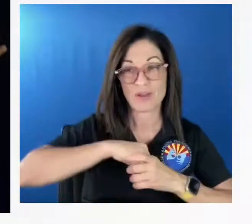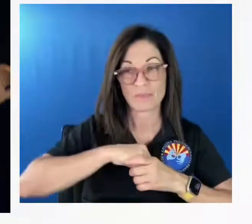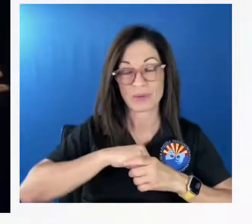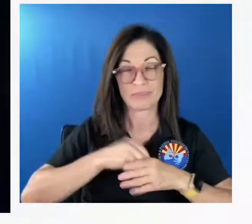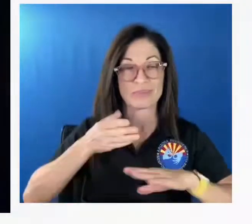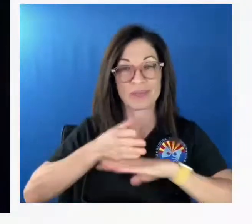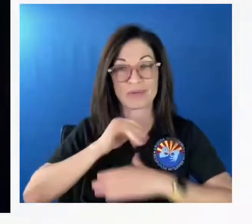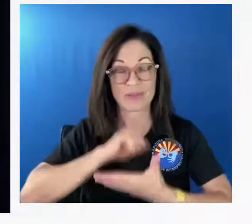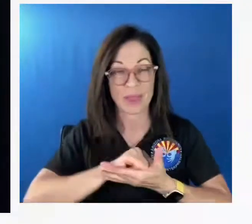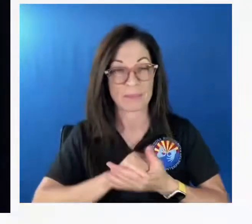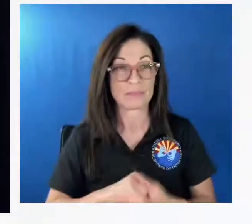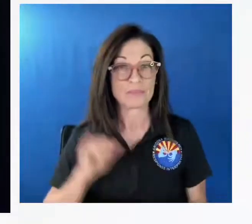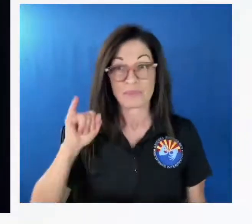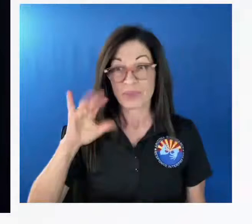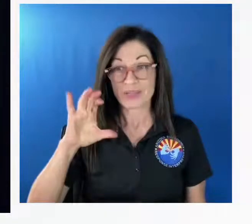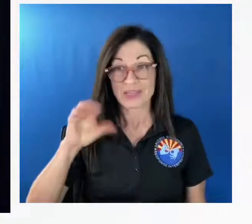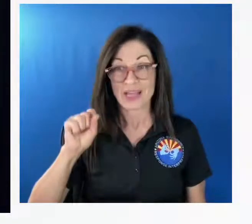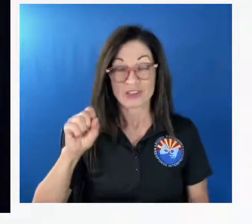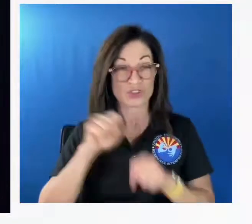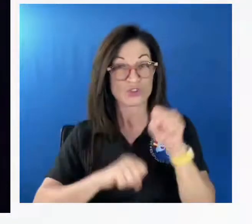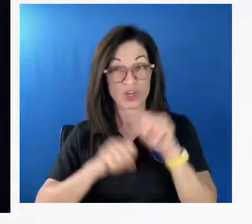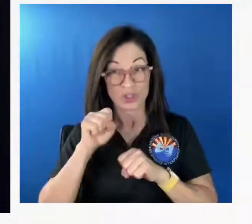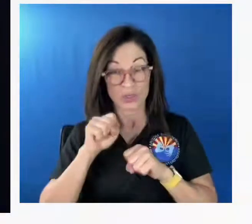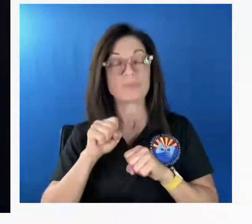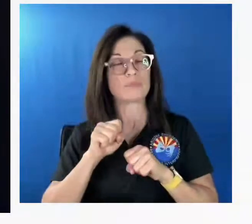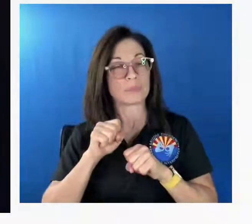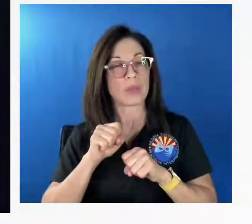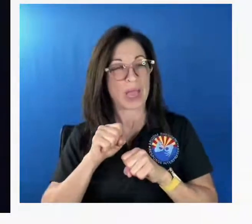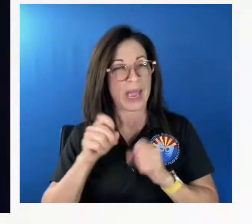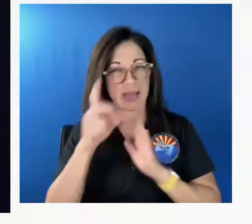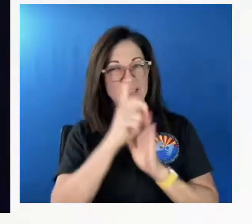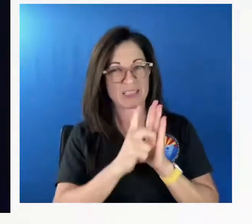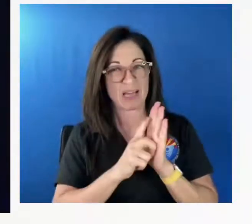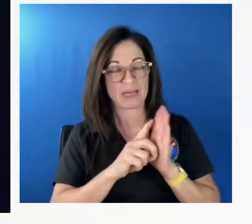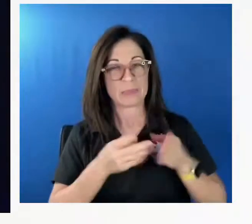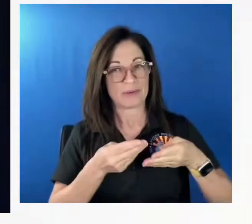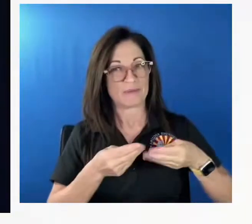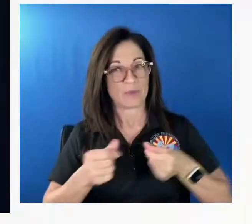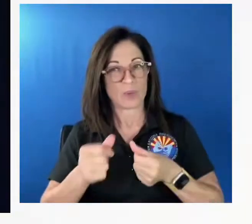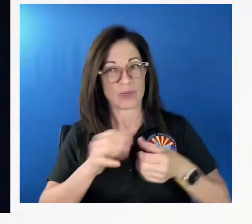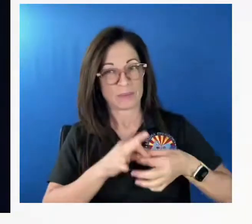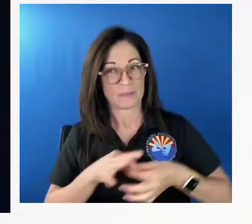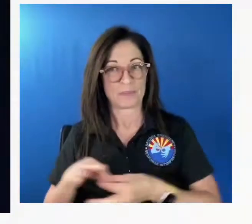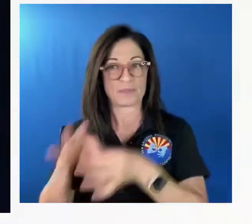The ICS structure is designed to be fluid, and it may be